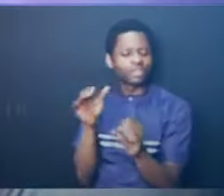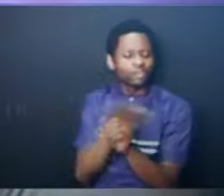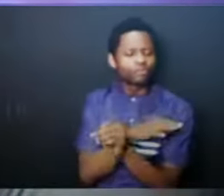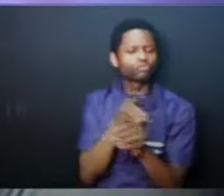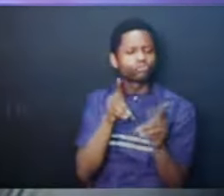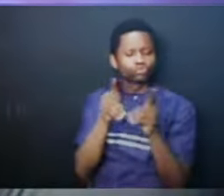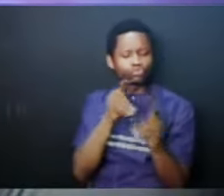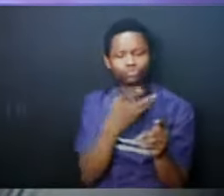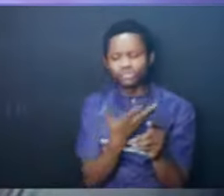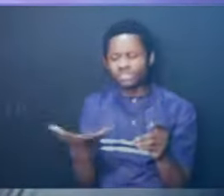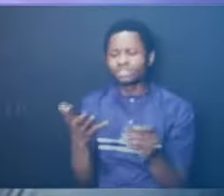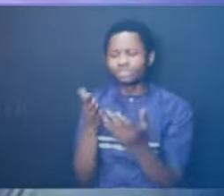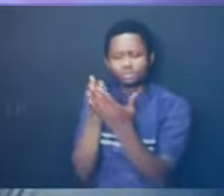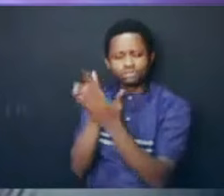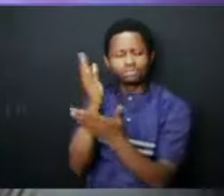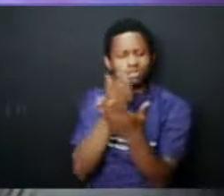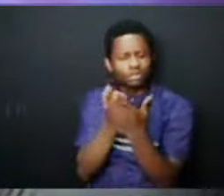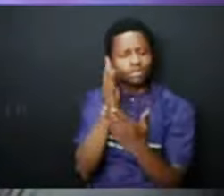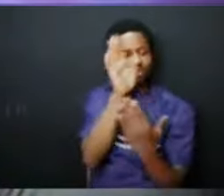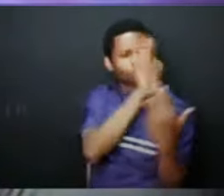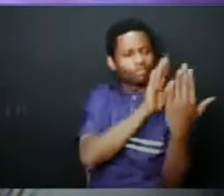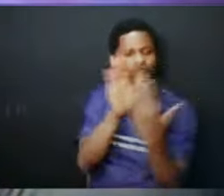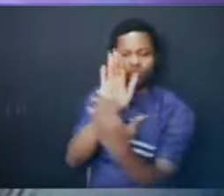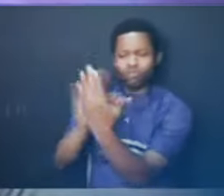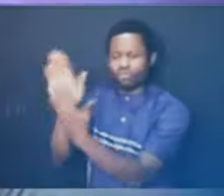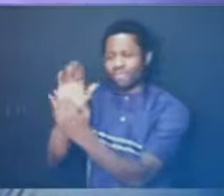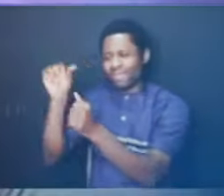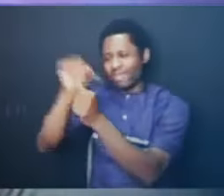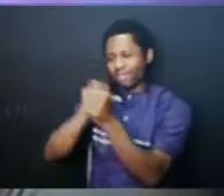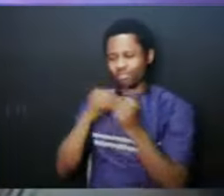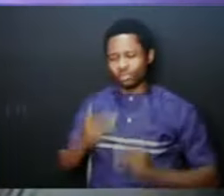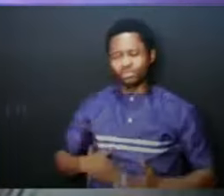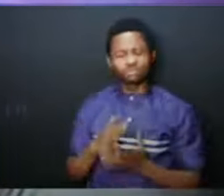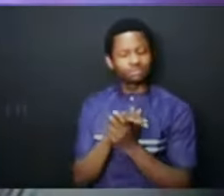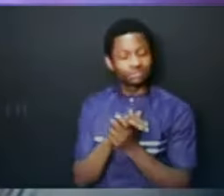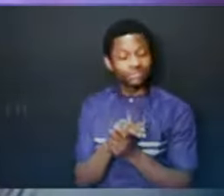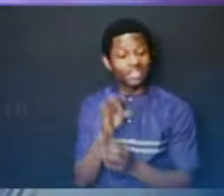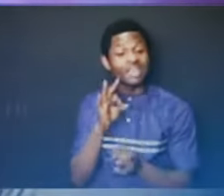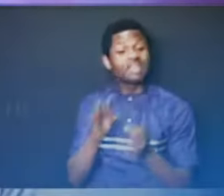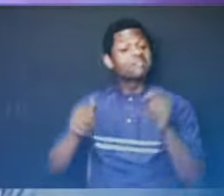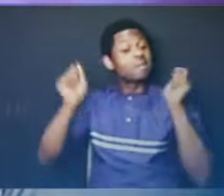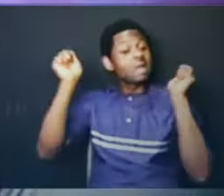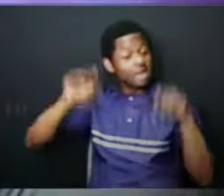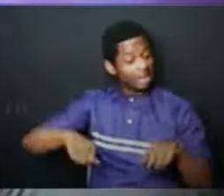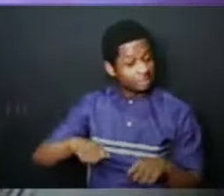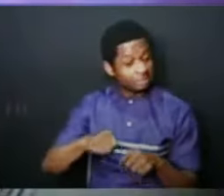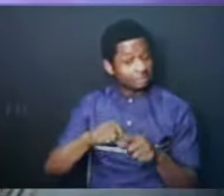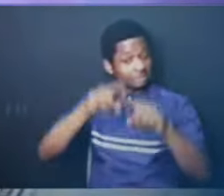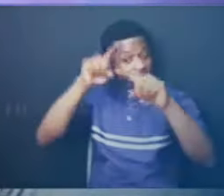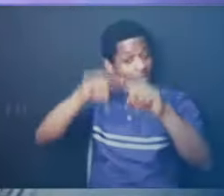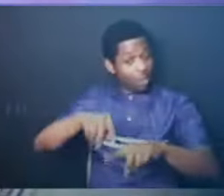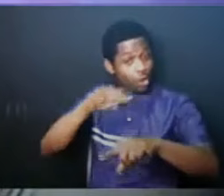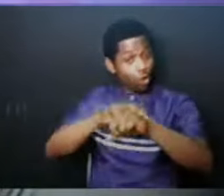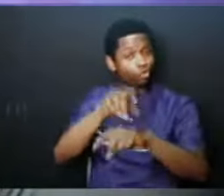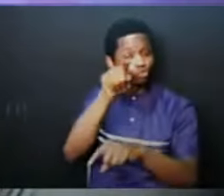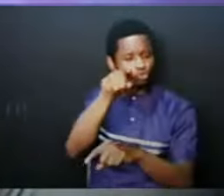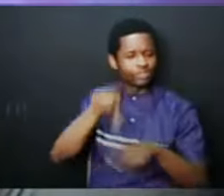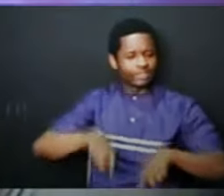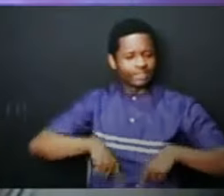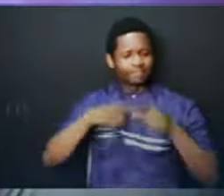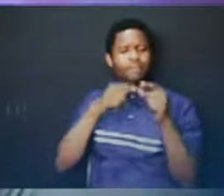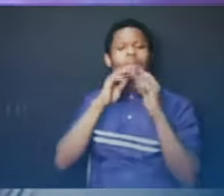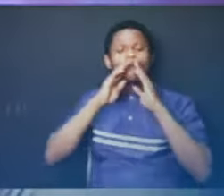the eyes of everyone. If it is possible, as far as it depends on you, live at peace